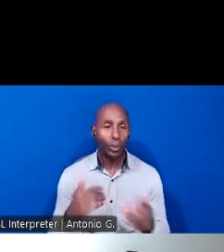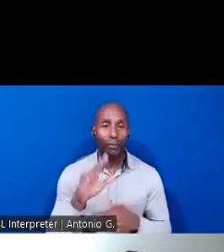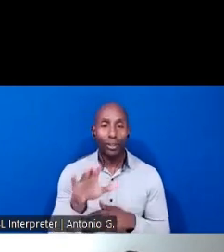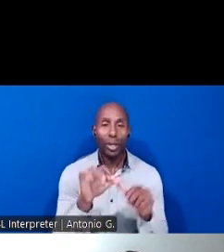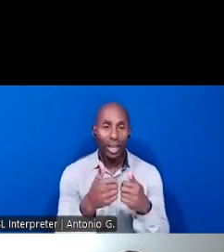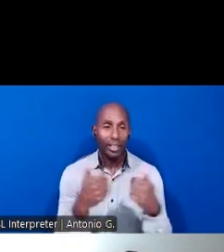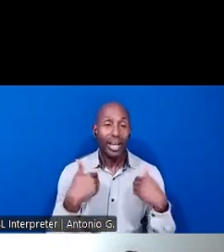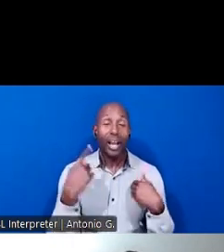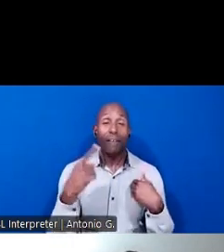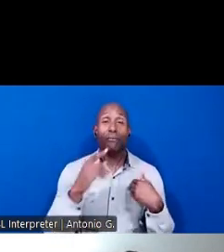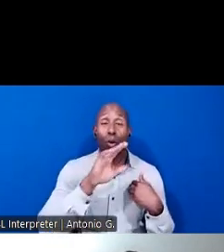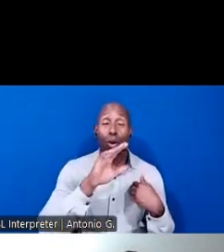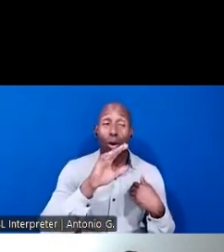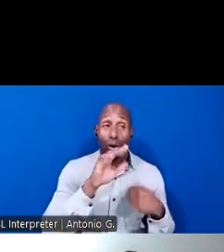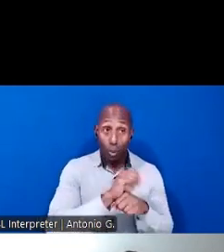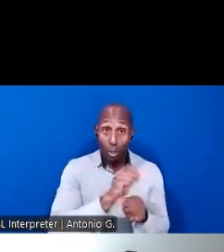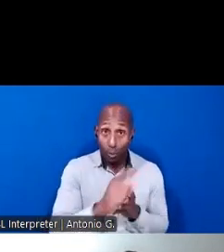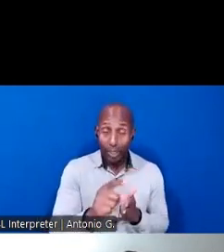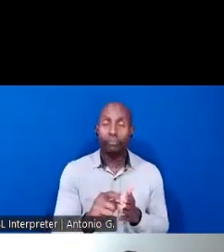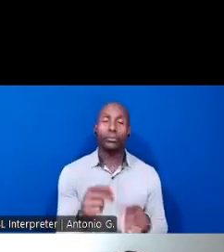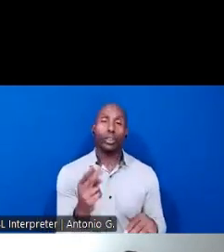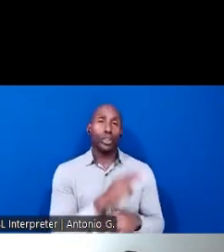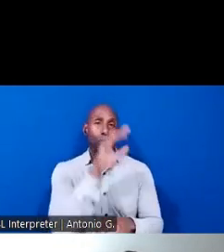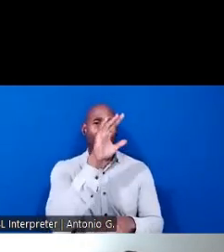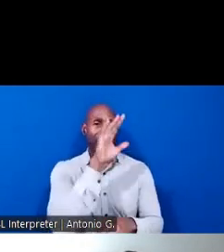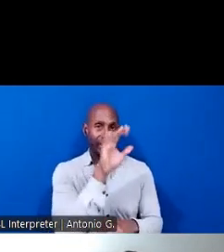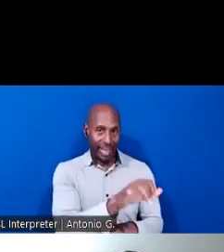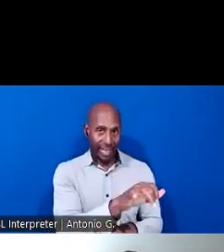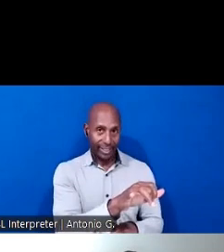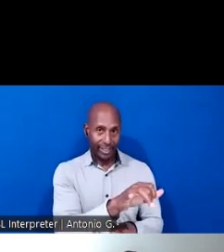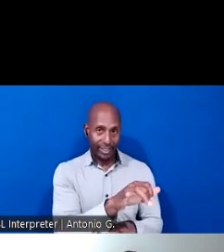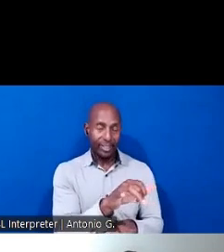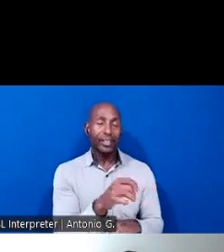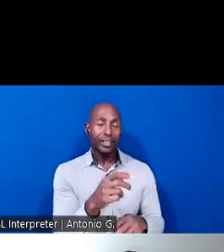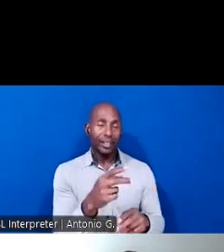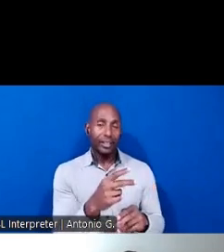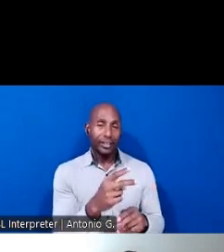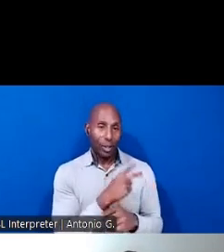be based on. And